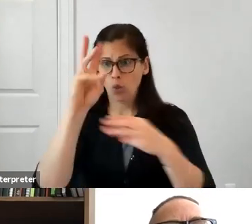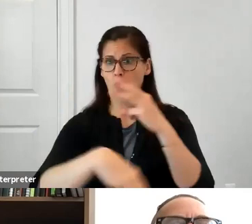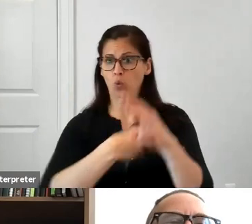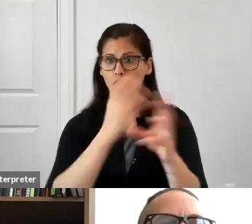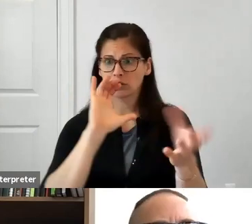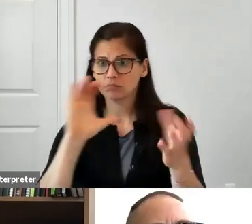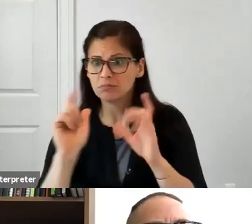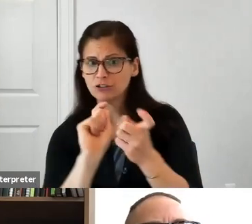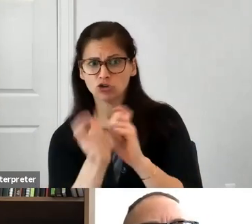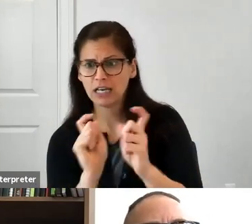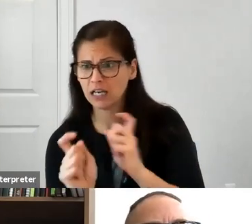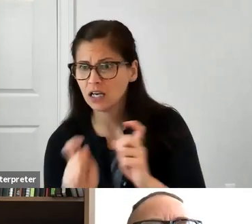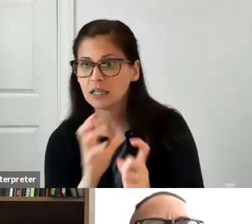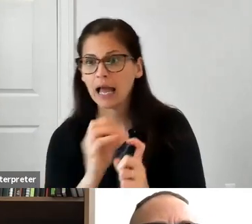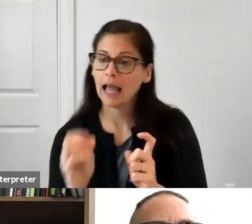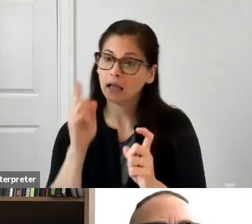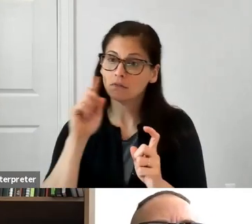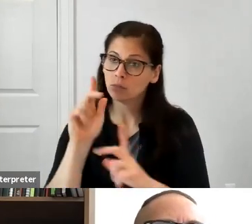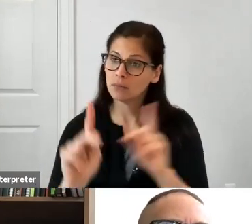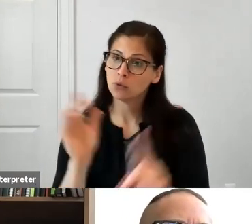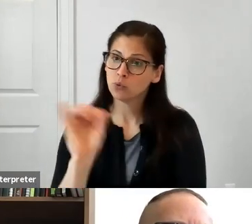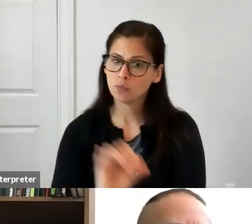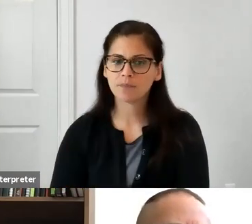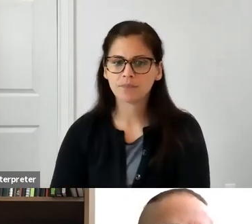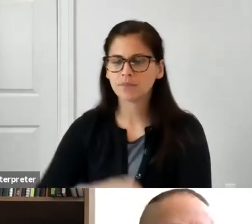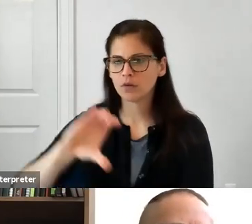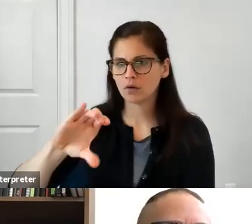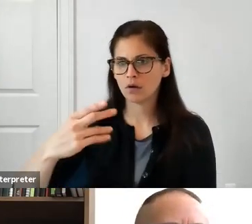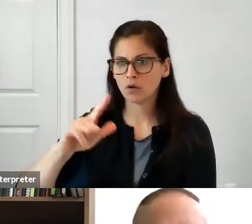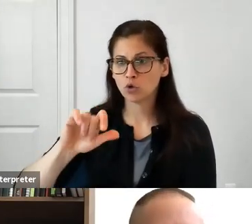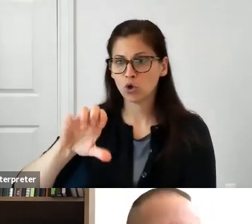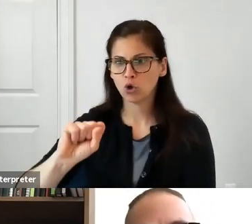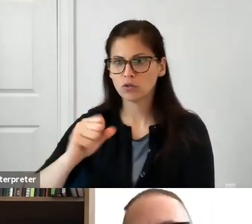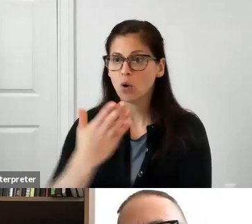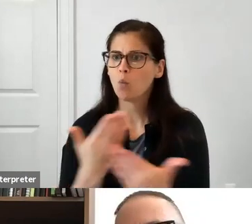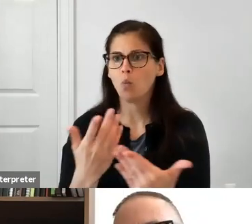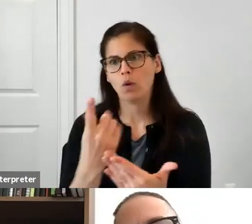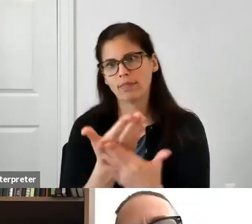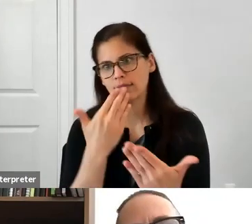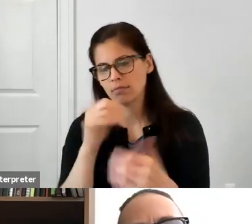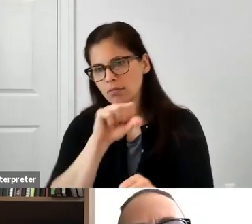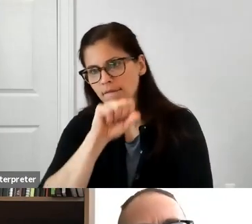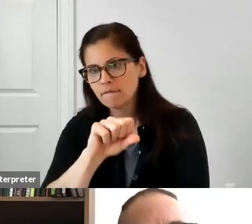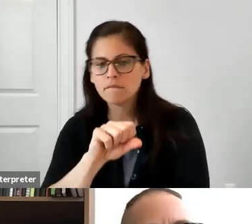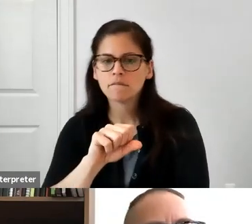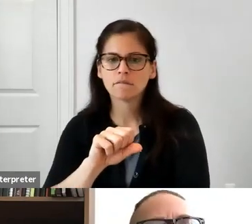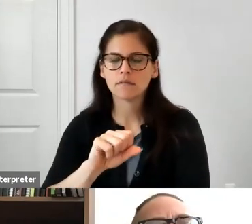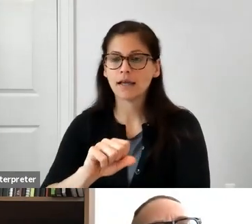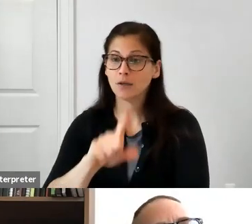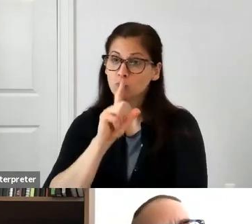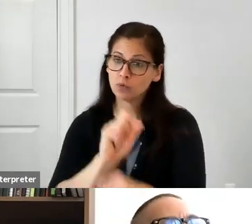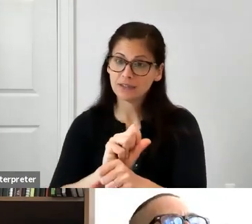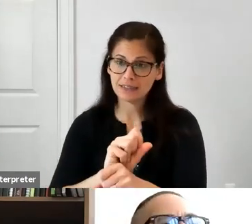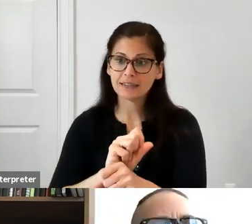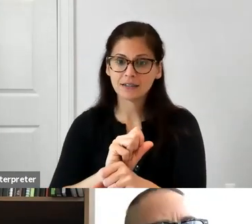the needs of individuals. One of the things I loved, and this is a shout out, when